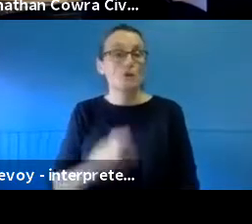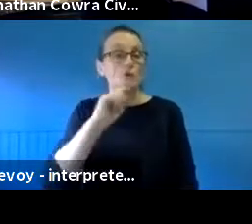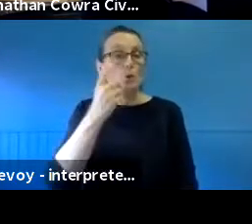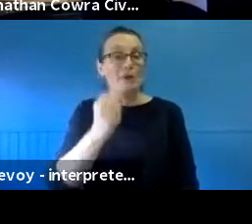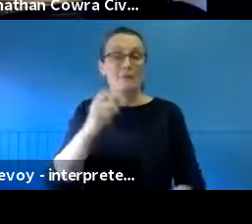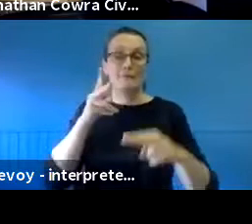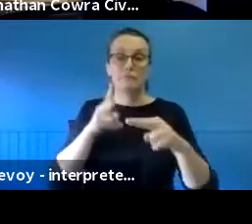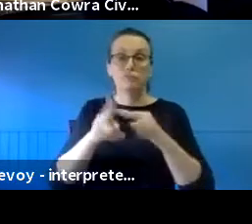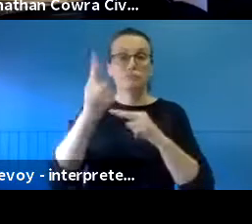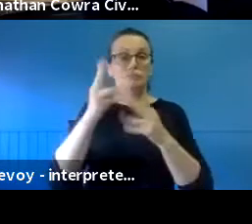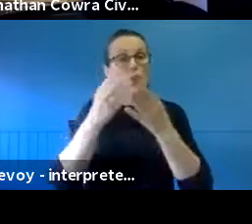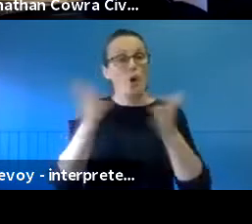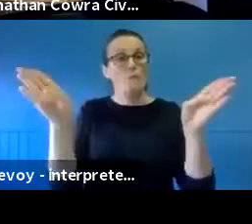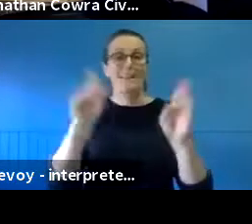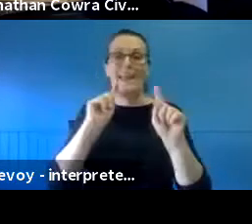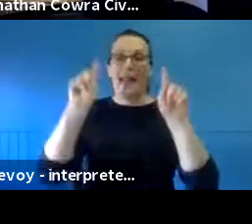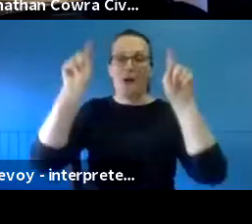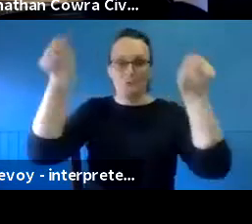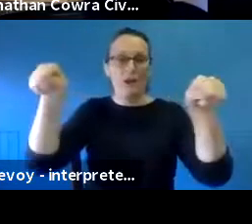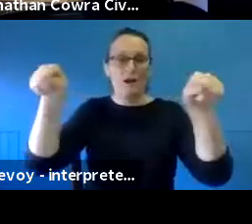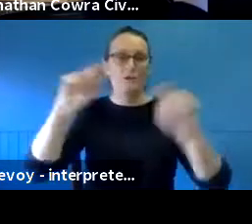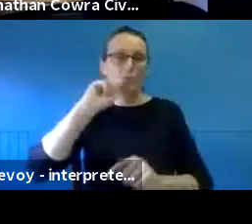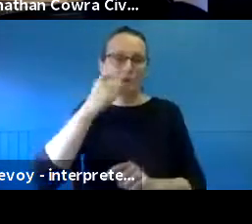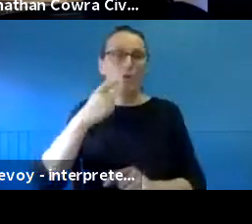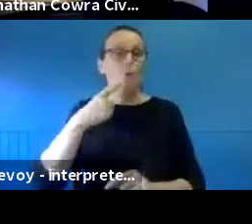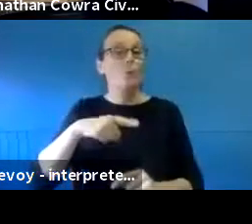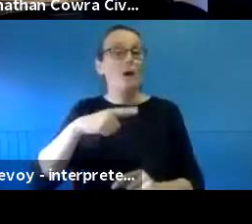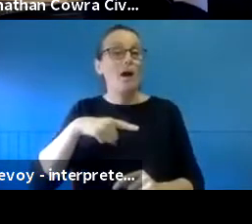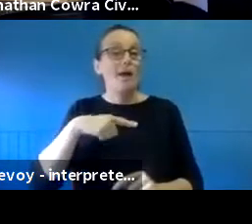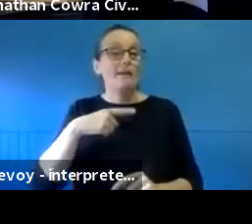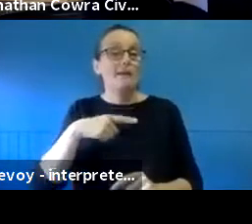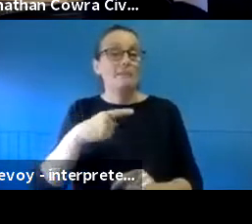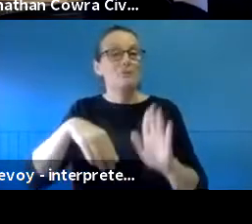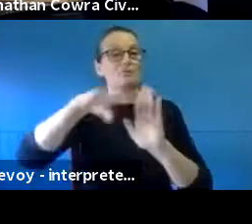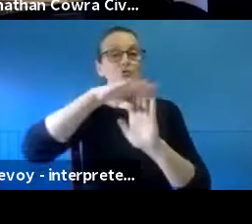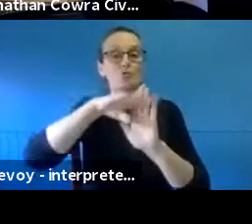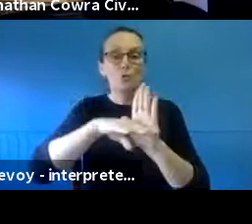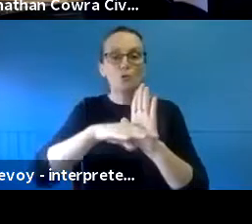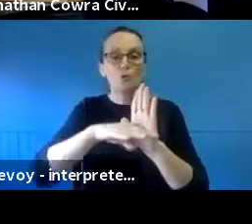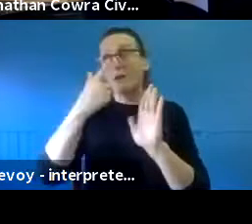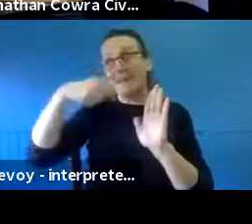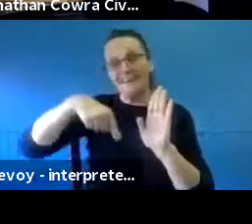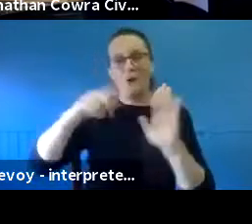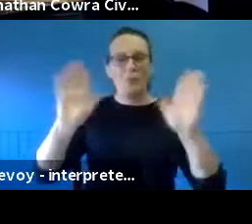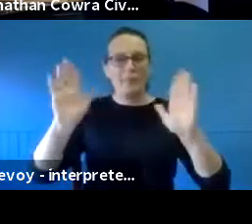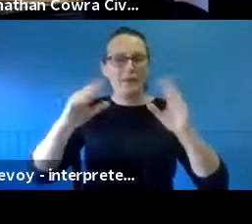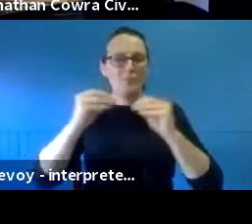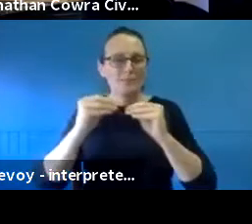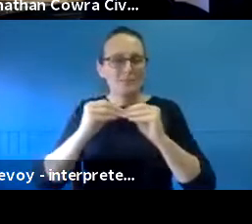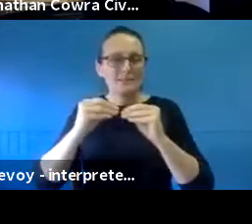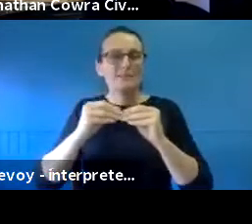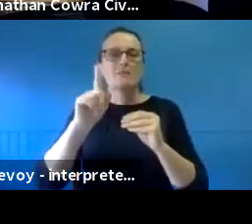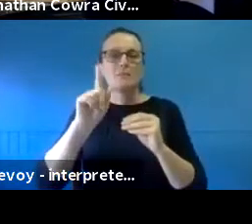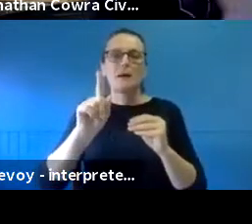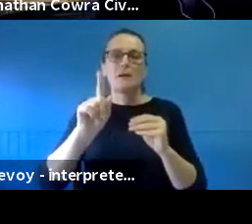opening, most of it's going to happen outdoors, largely because restrictions, we're lucky here with the weather, but also